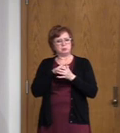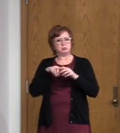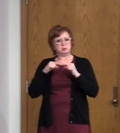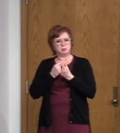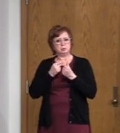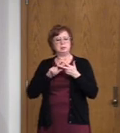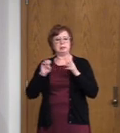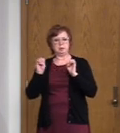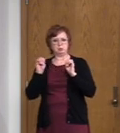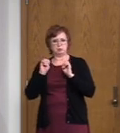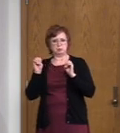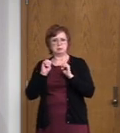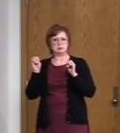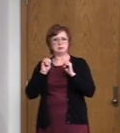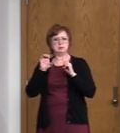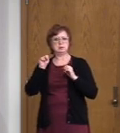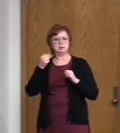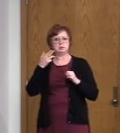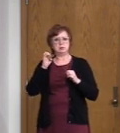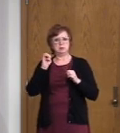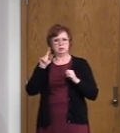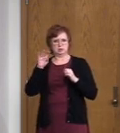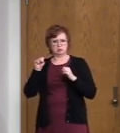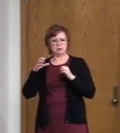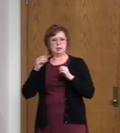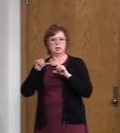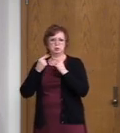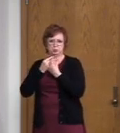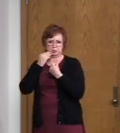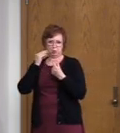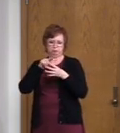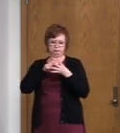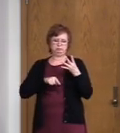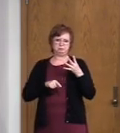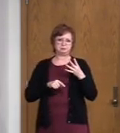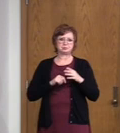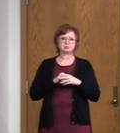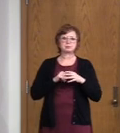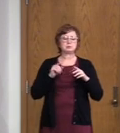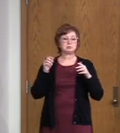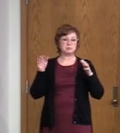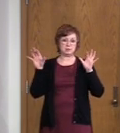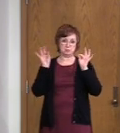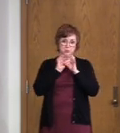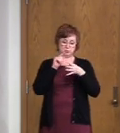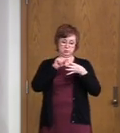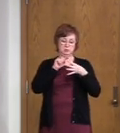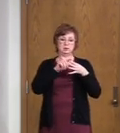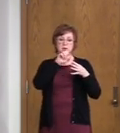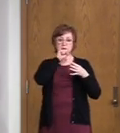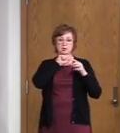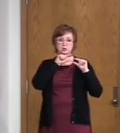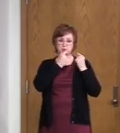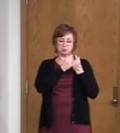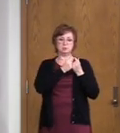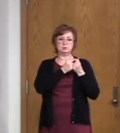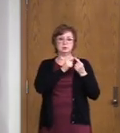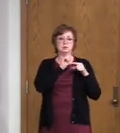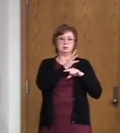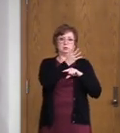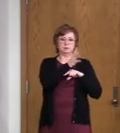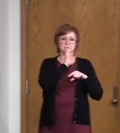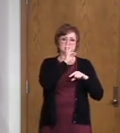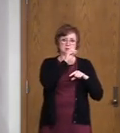homes. Focusing on age is the primary, because it's the primary risk factor, will enable Saskatchewan to receive